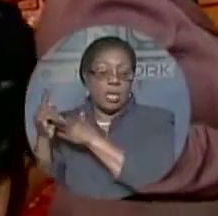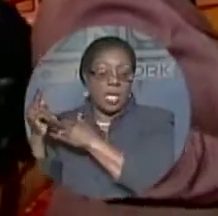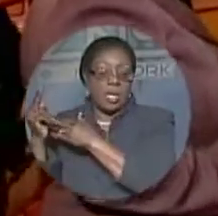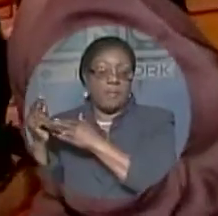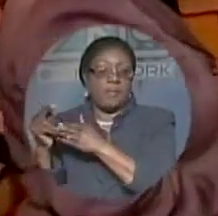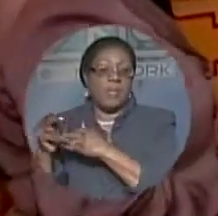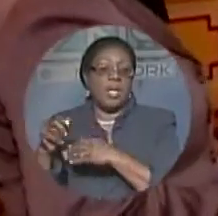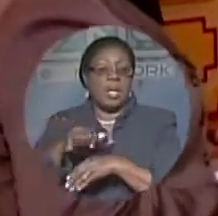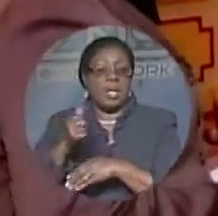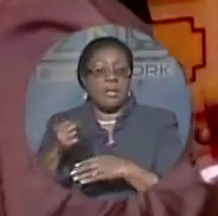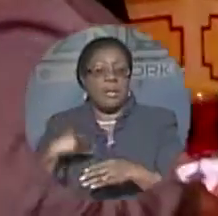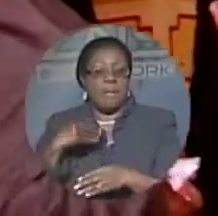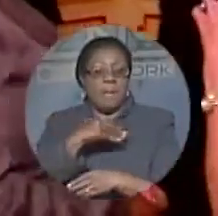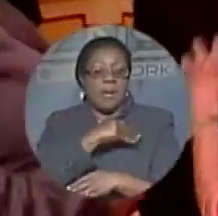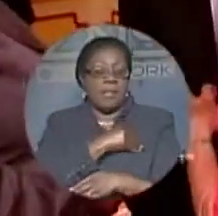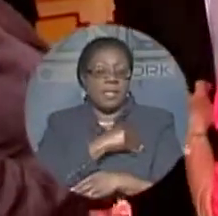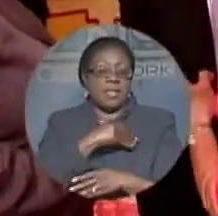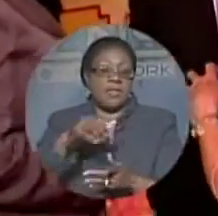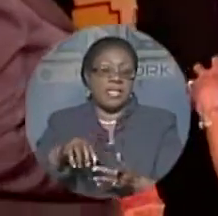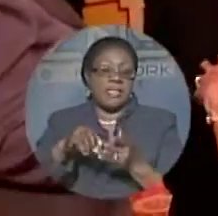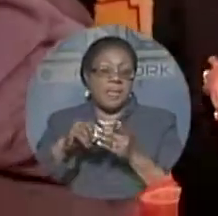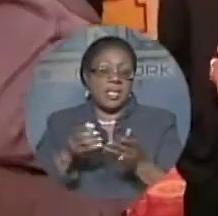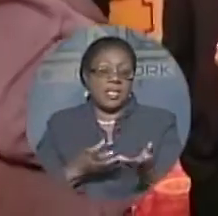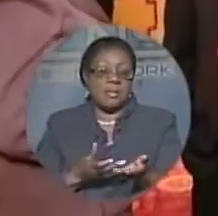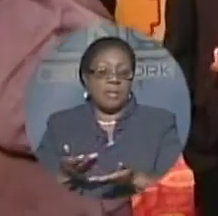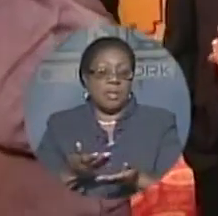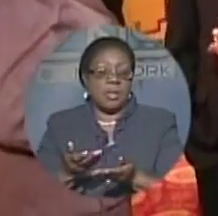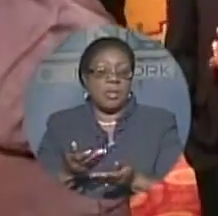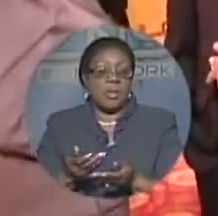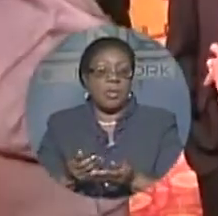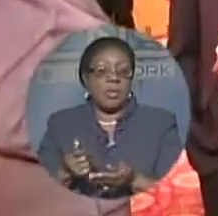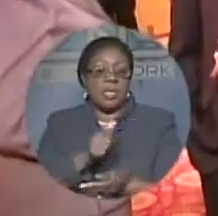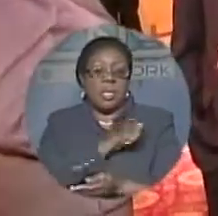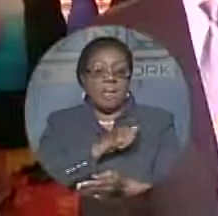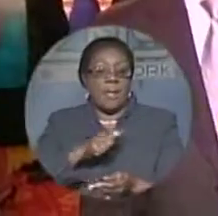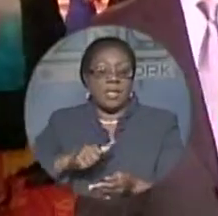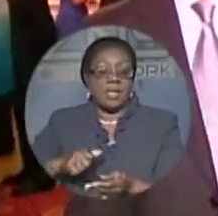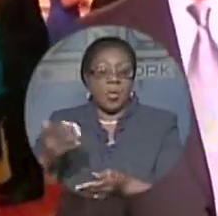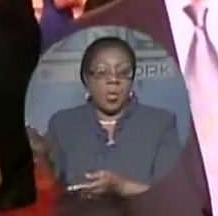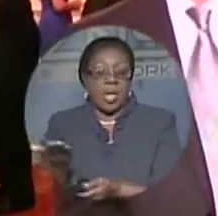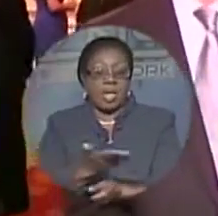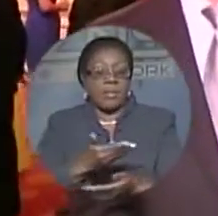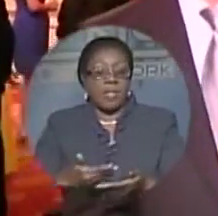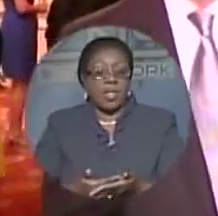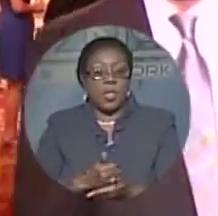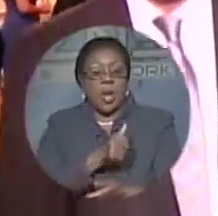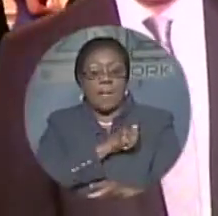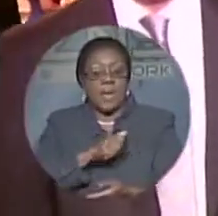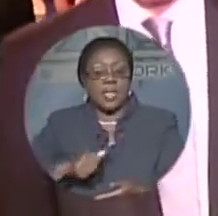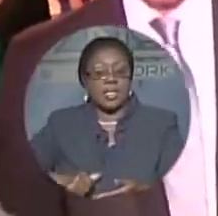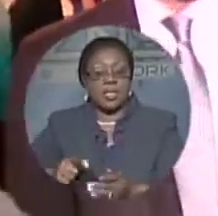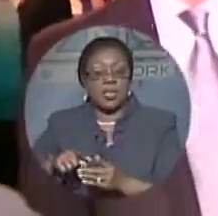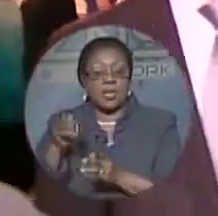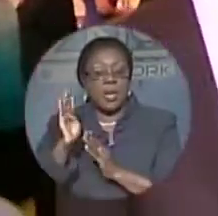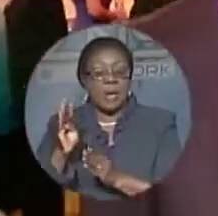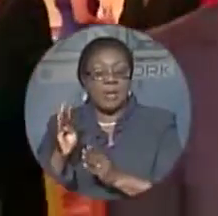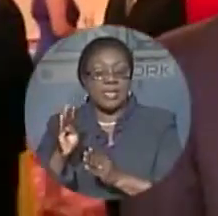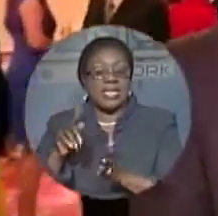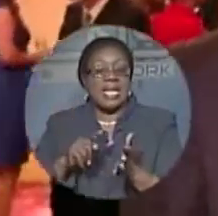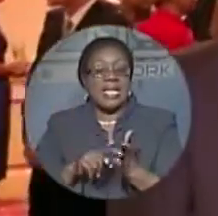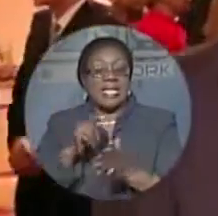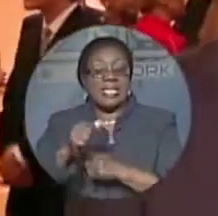Other members of the diplomatic corps attended the reception to welcome the new ambassador to the Bahamas. This year, Cuba and the Bahamas are